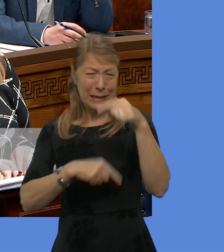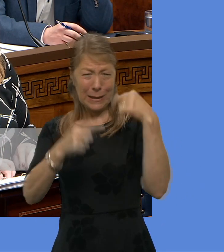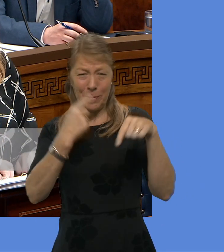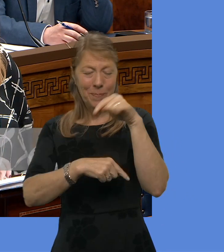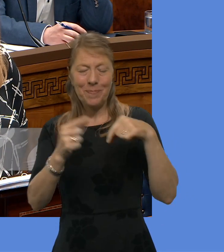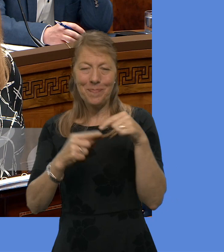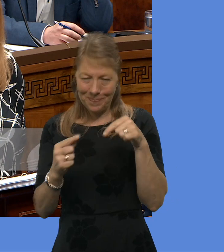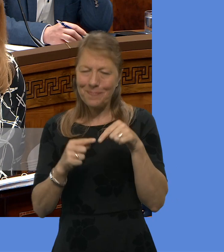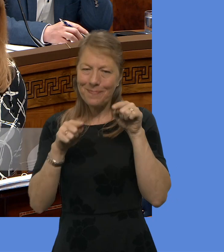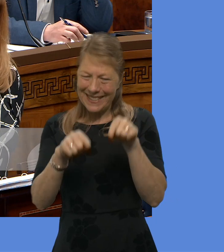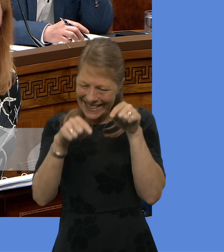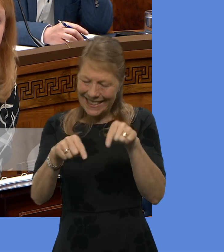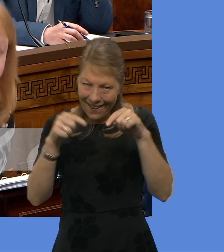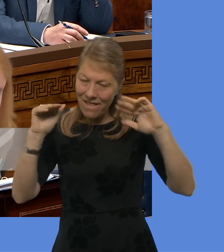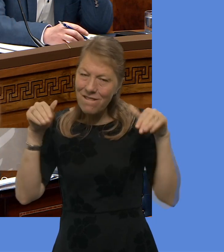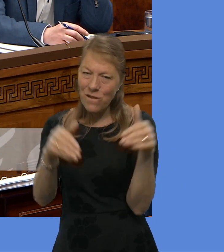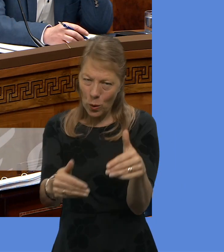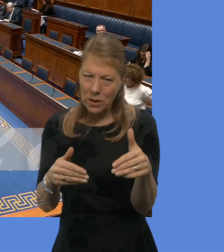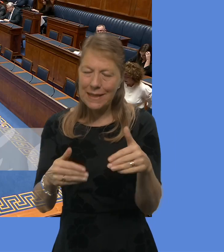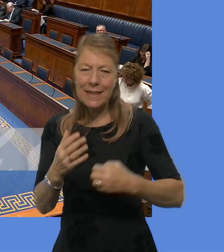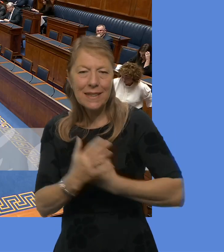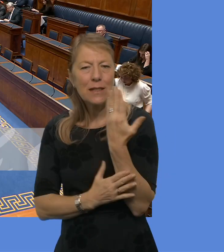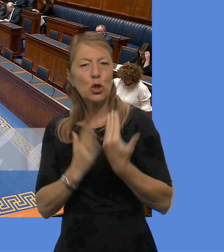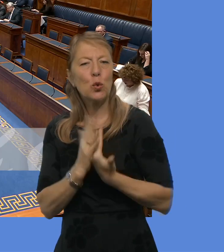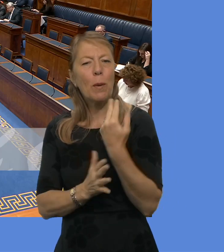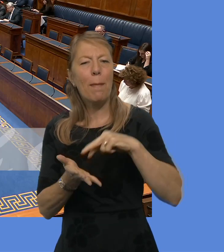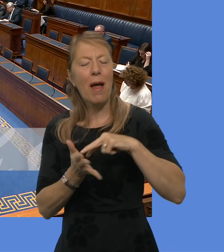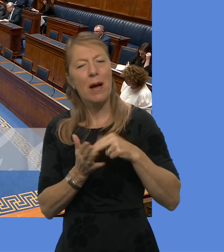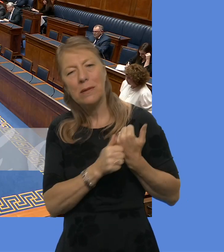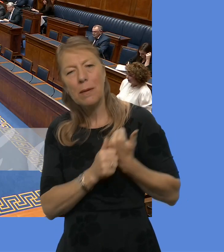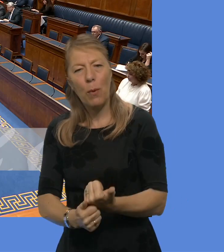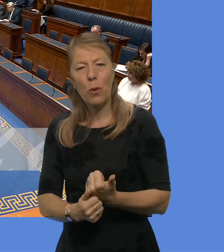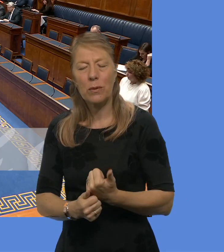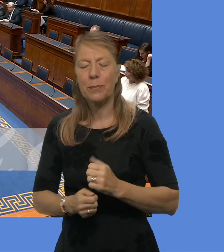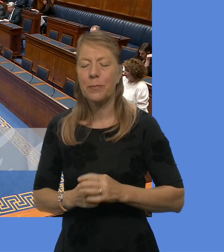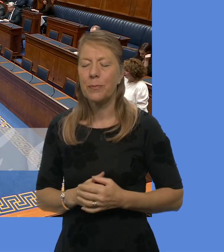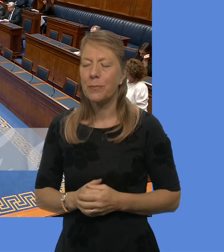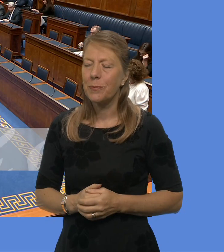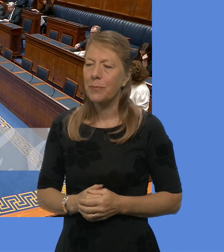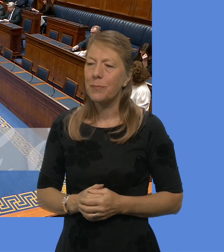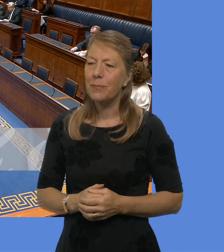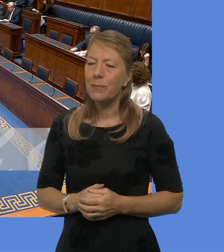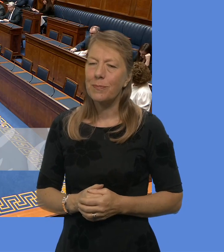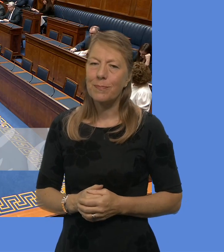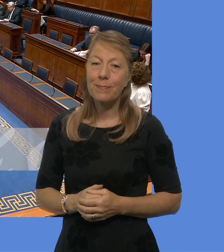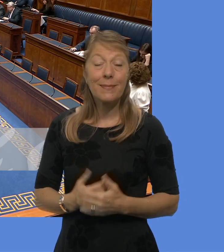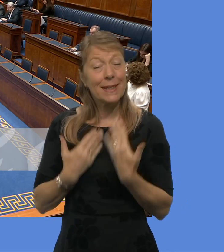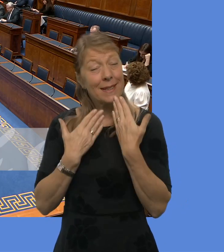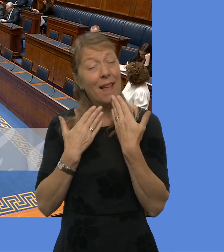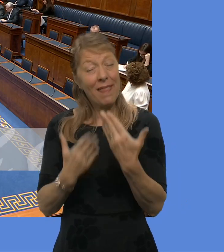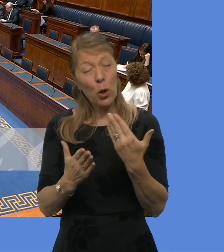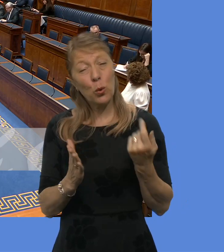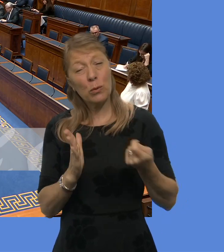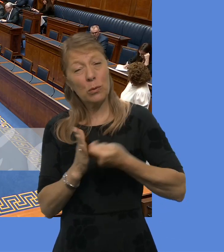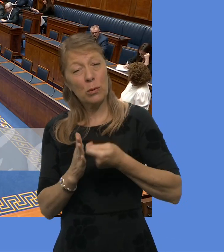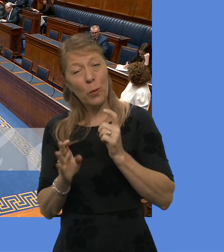in order to be able to offer that support. Colin Killian. I thank the member for bringing this question forward. Would the Minister